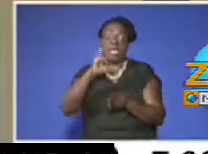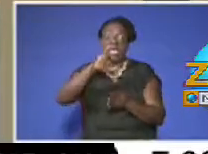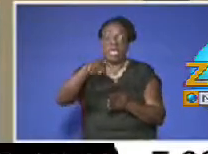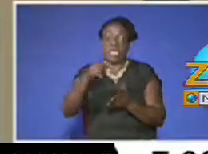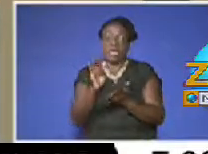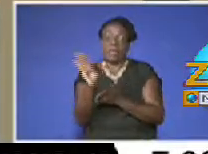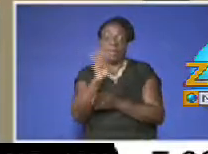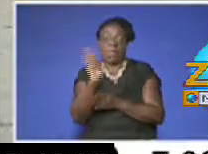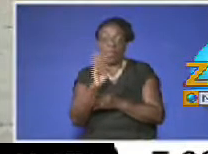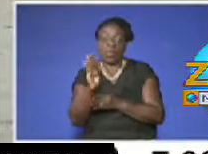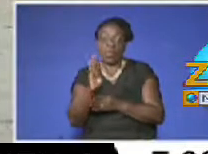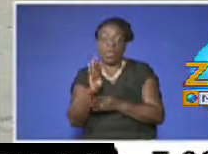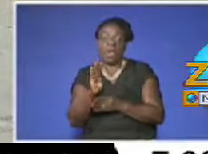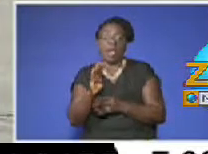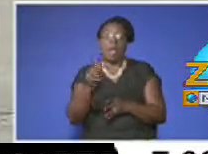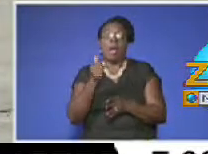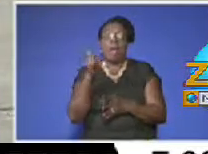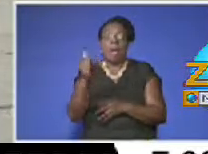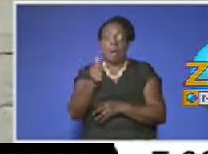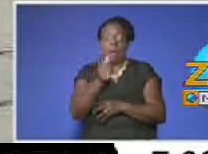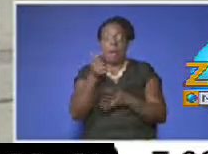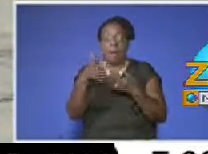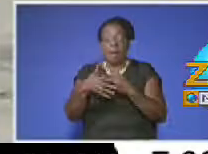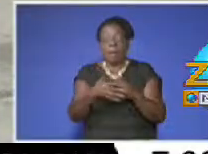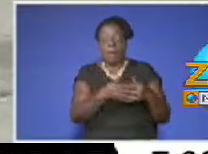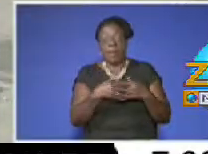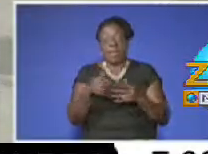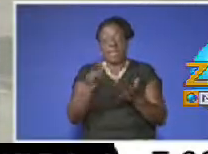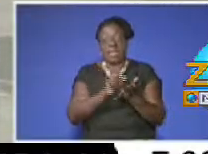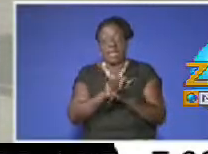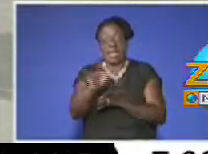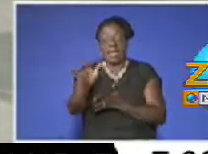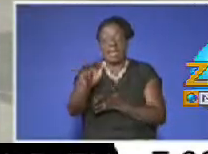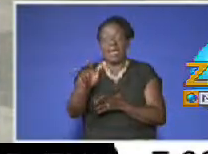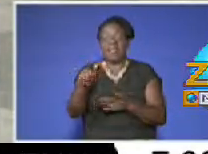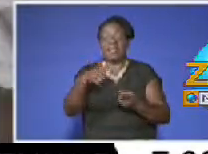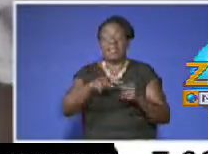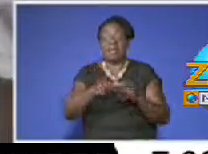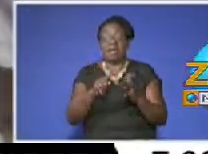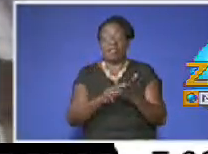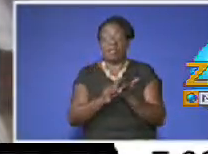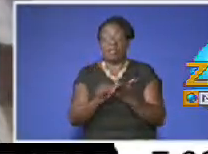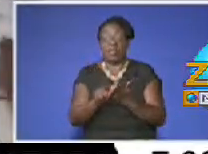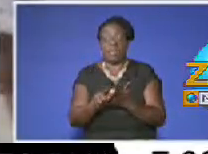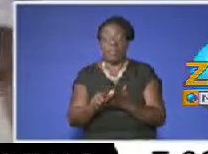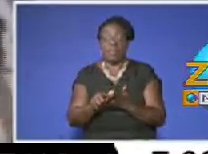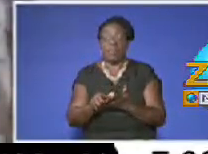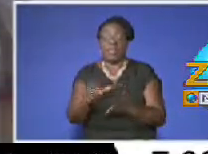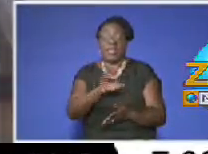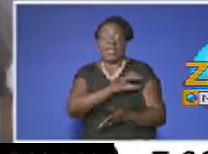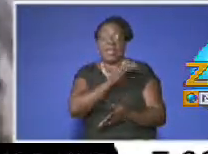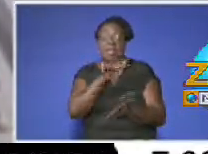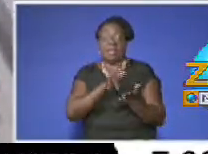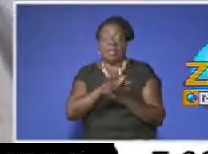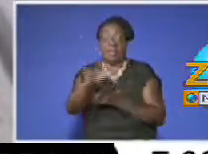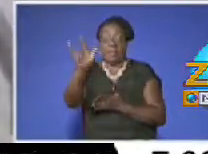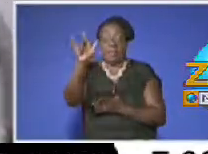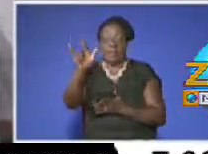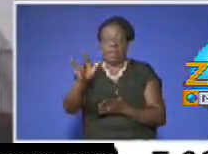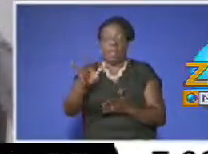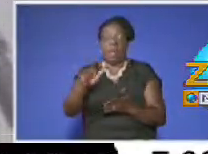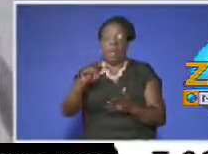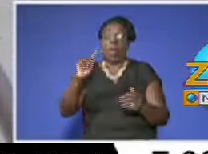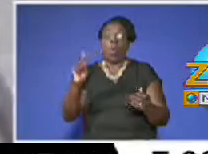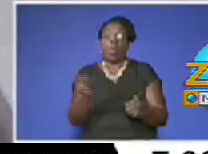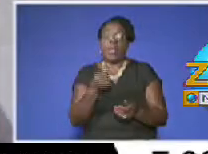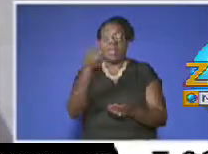is already coming. American Airlines starts this week, and Delta and Southwest are poised to restart in early October, once they learn that the